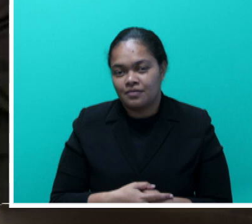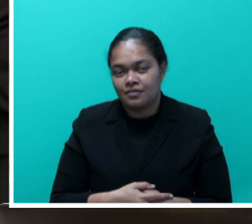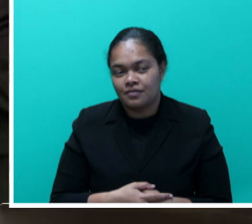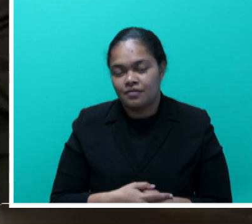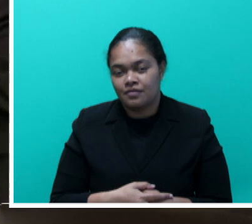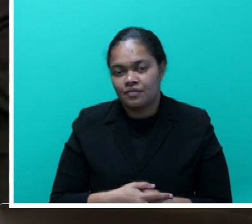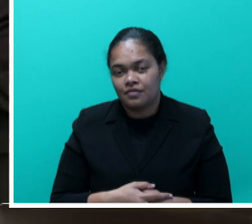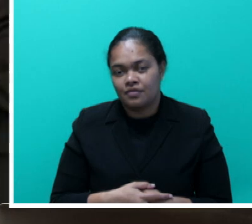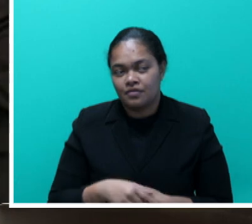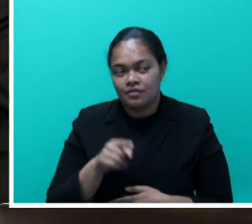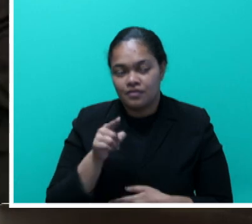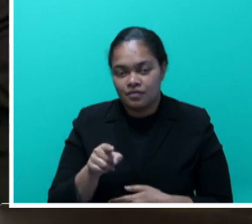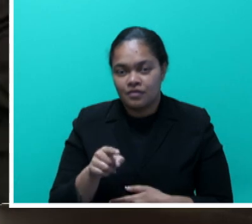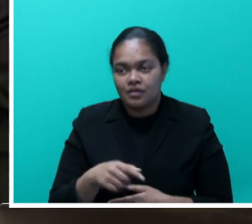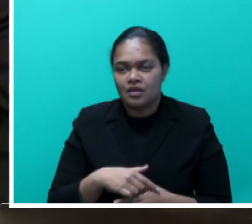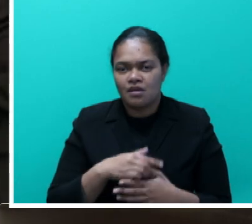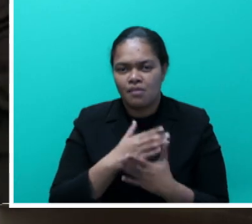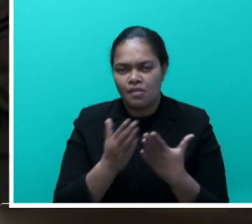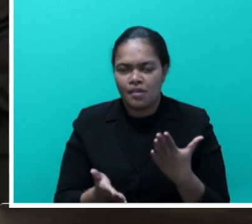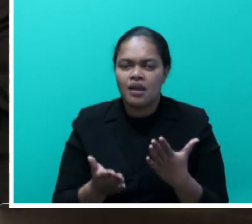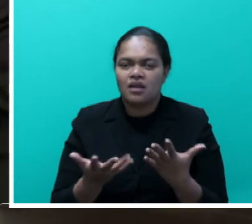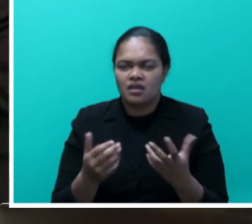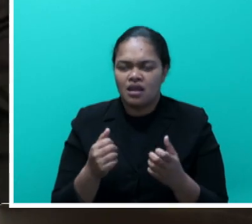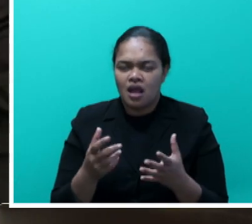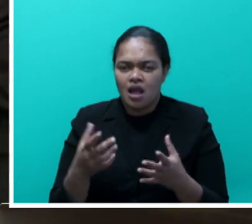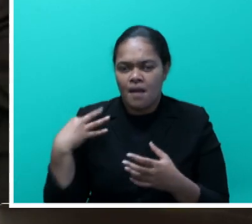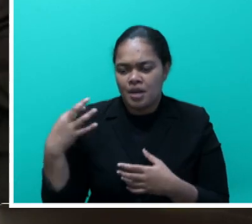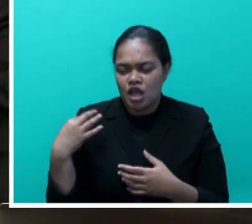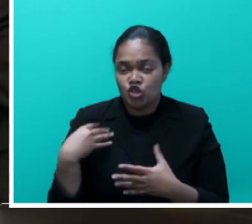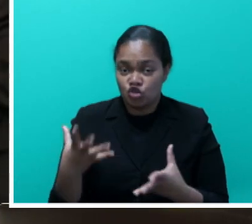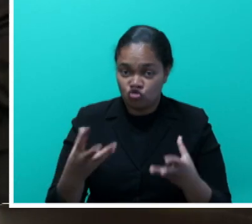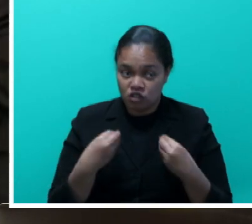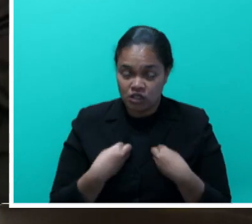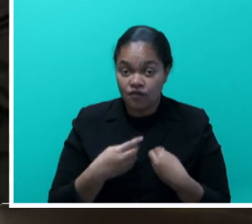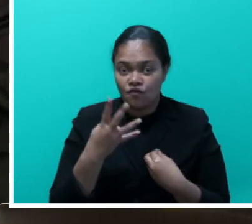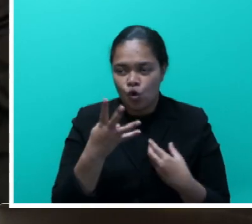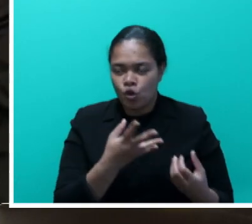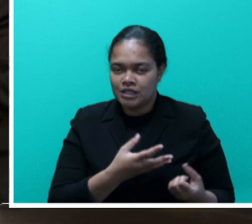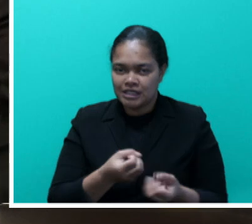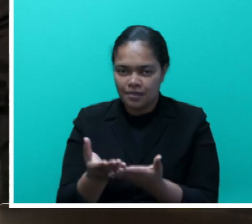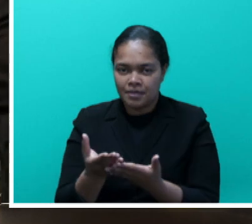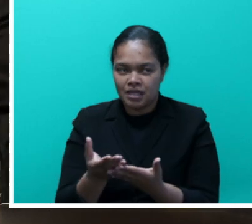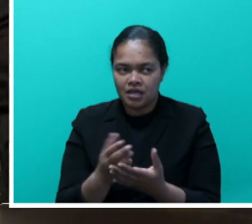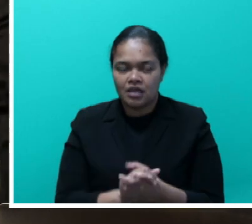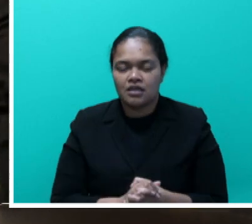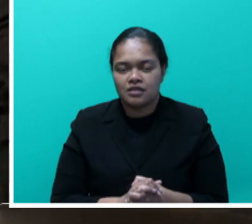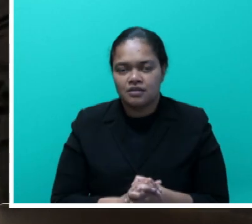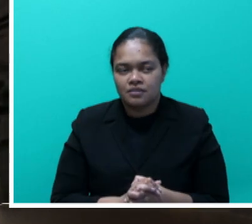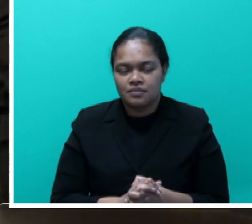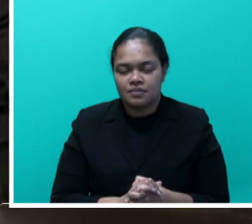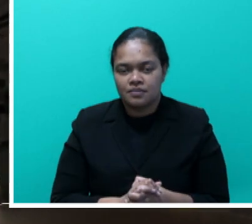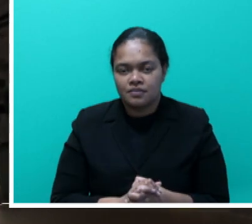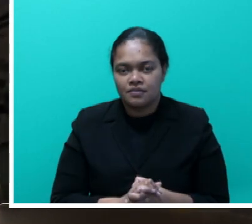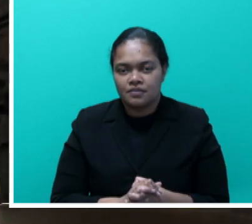At its closing, 7 applications were received, and 4 were shortlisted for the interview.